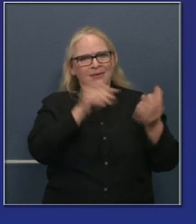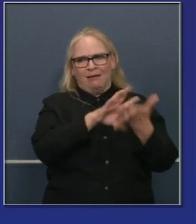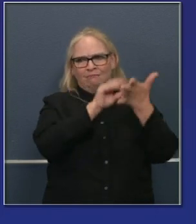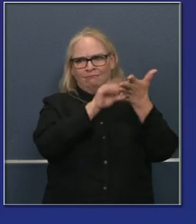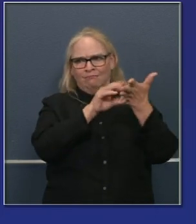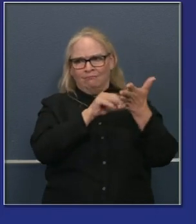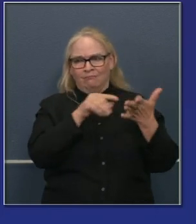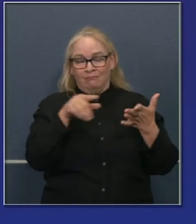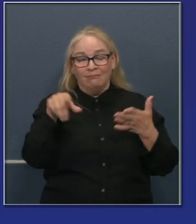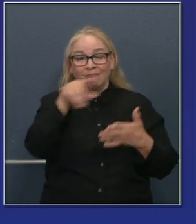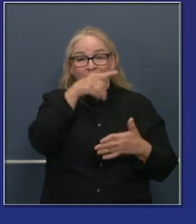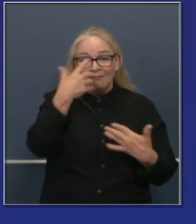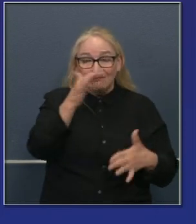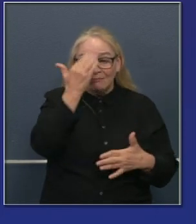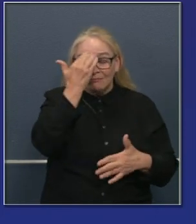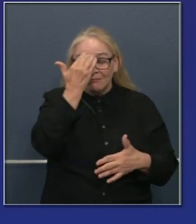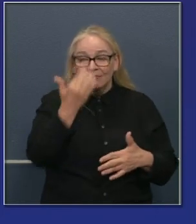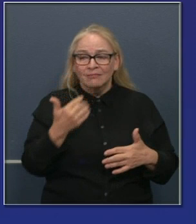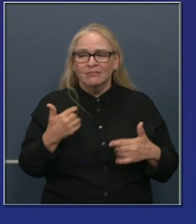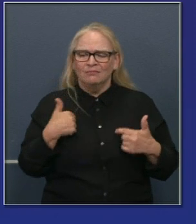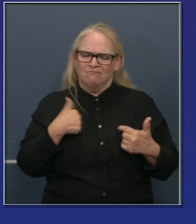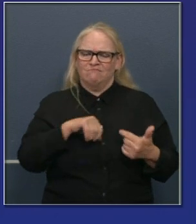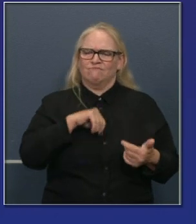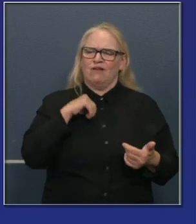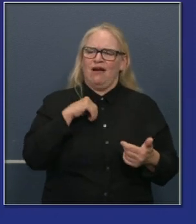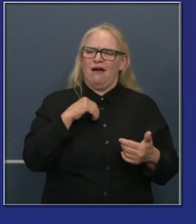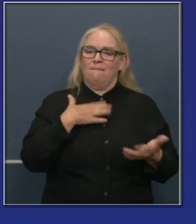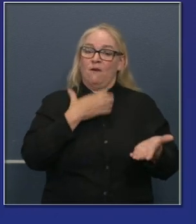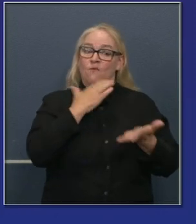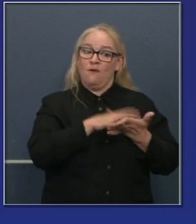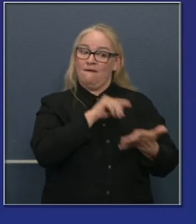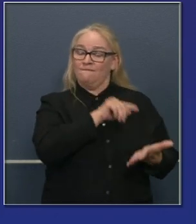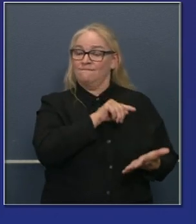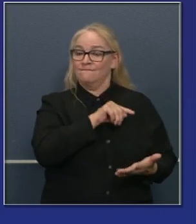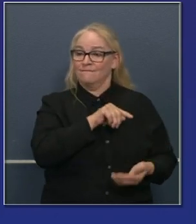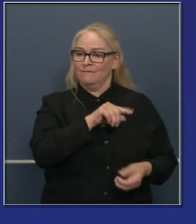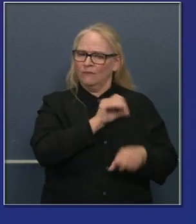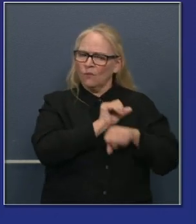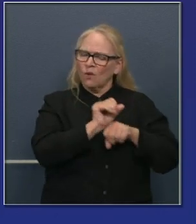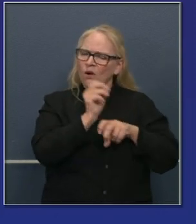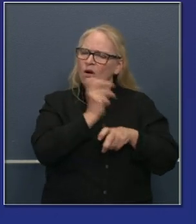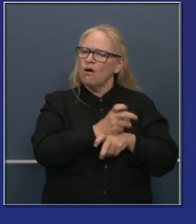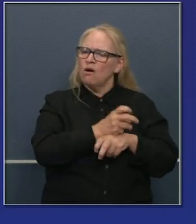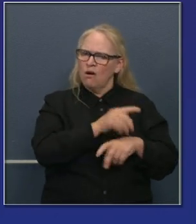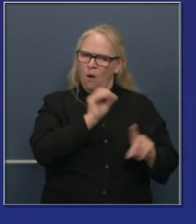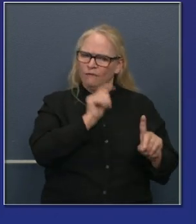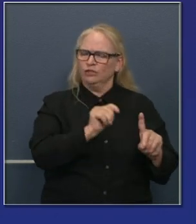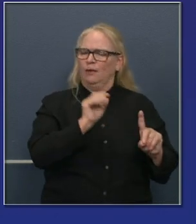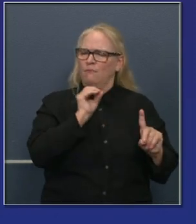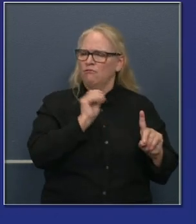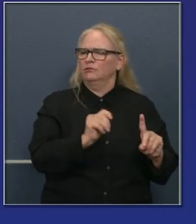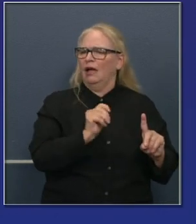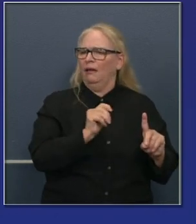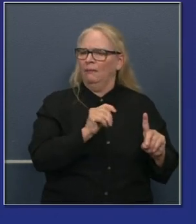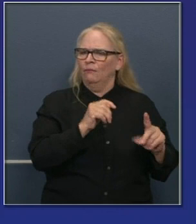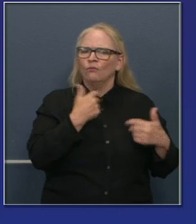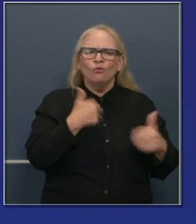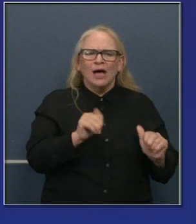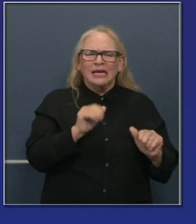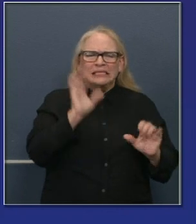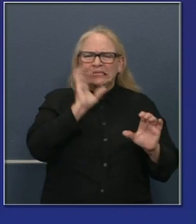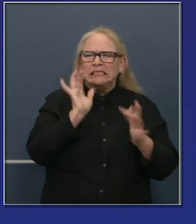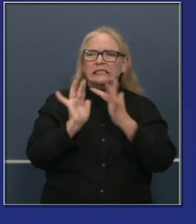proud, my wife has been working overtime to try to get philanthropy engaged and to